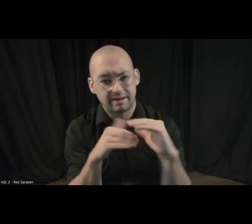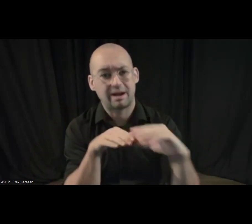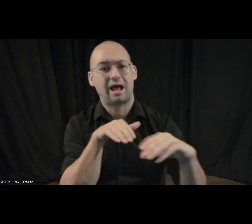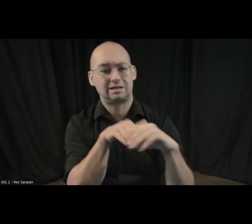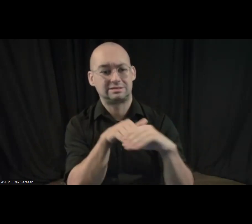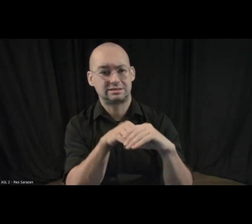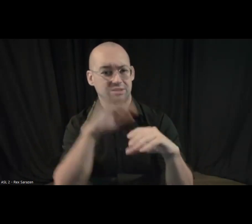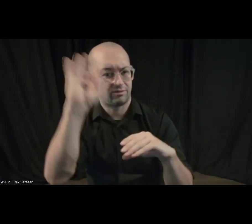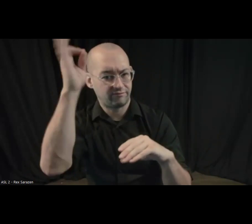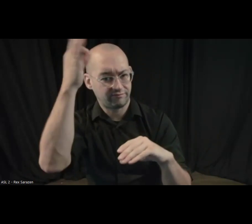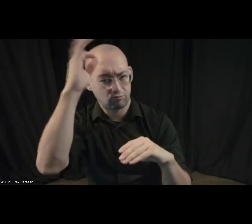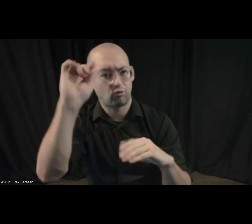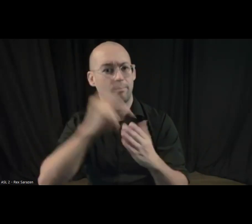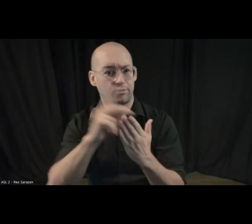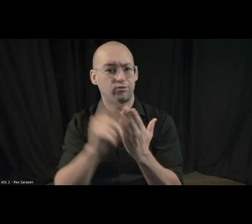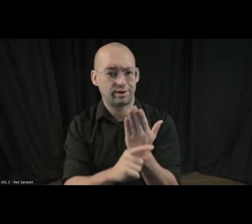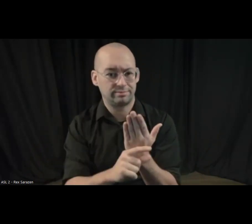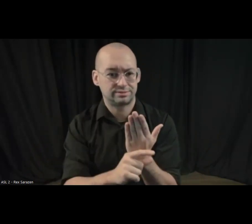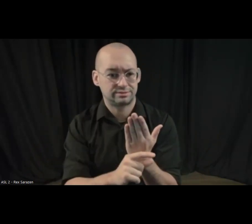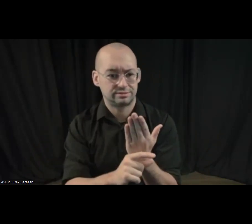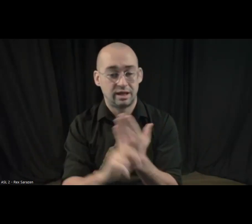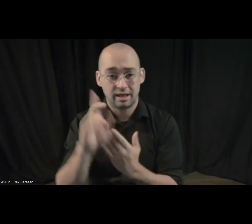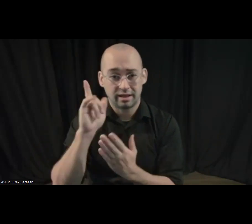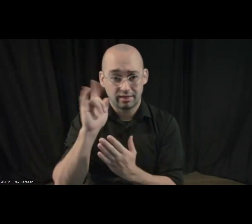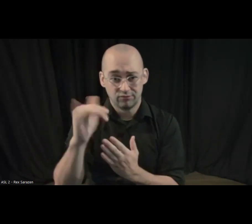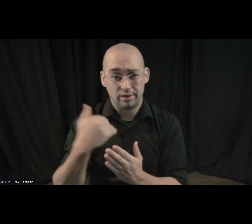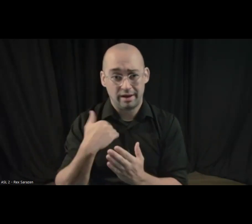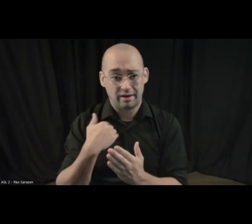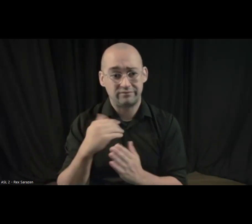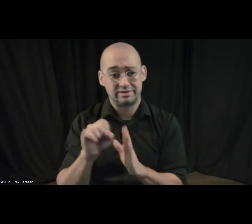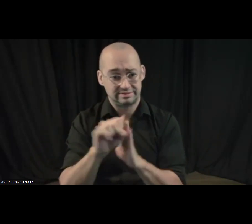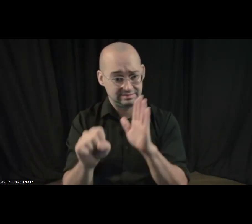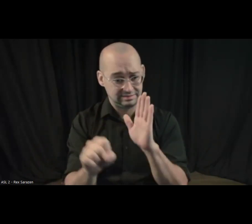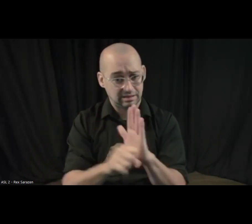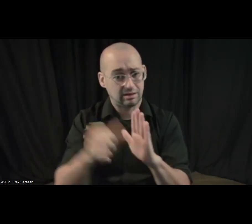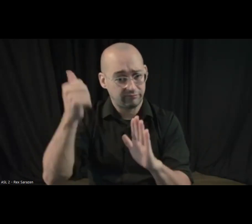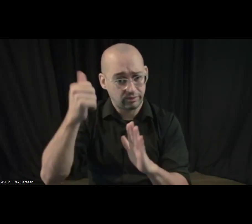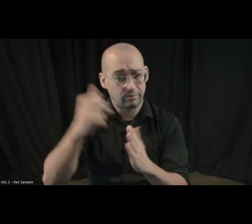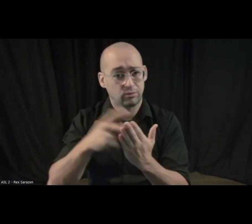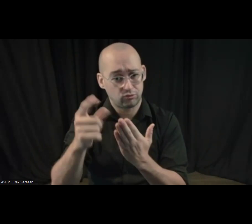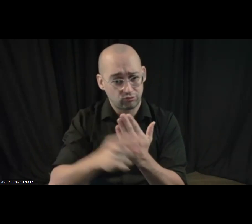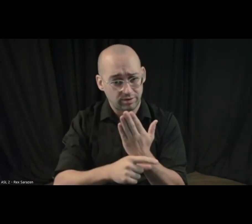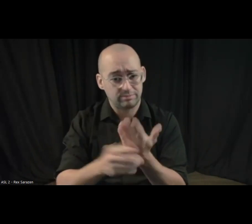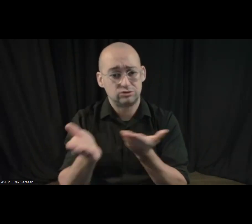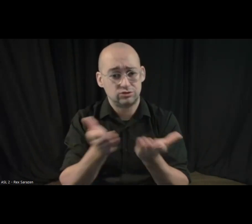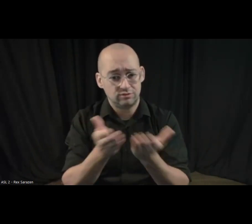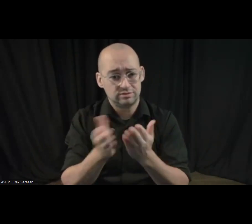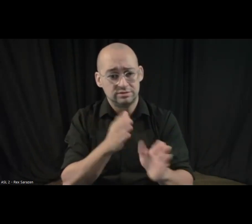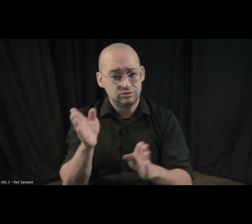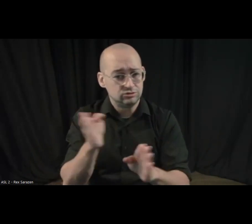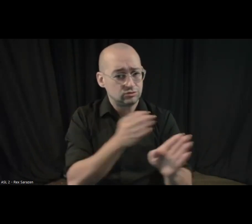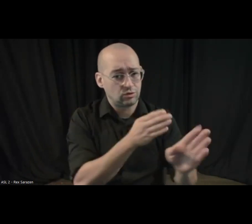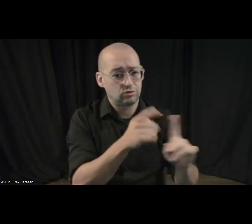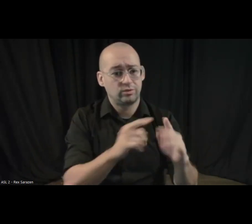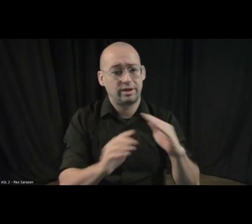federal level. You'll see that in California, we have some state-funded programs and services that are targeted toward immigrant communities,